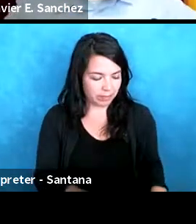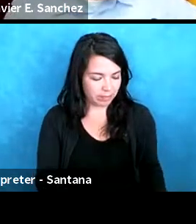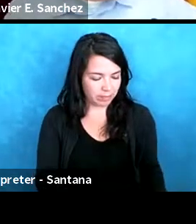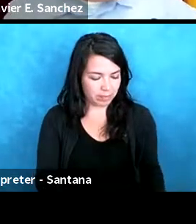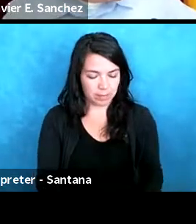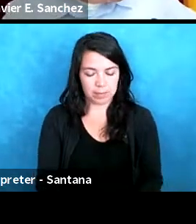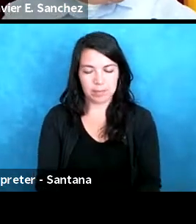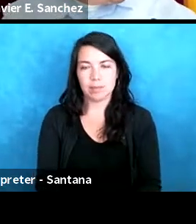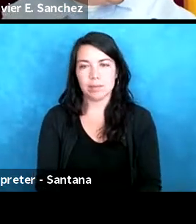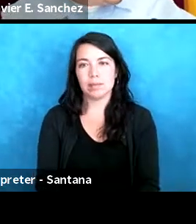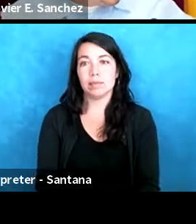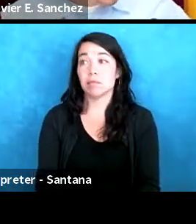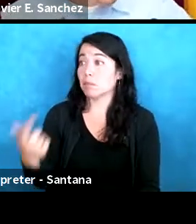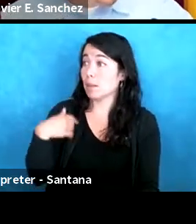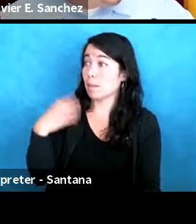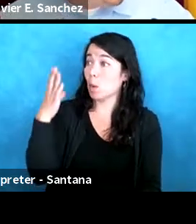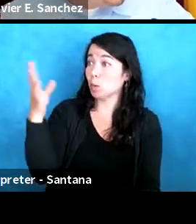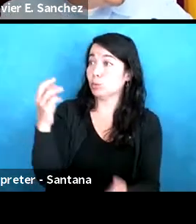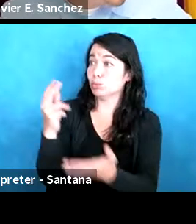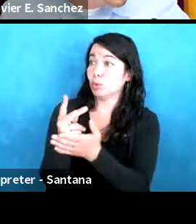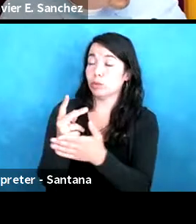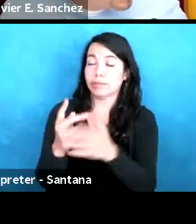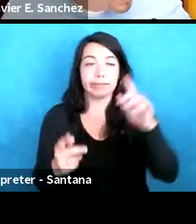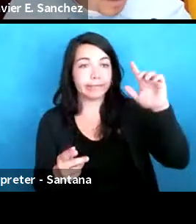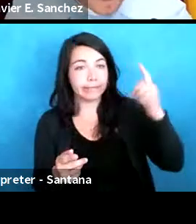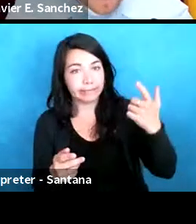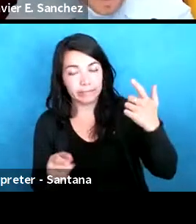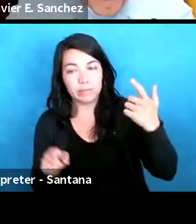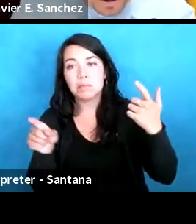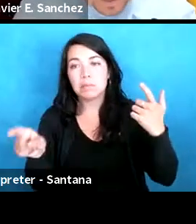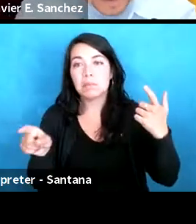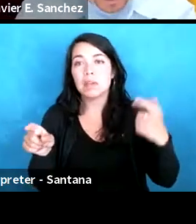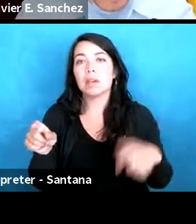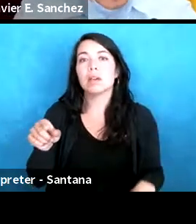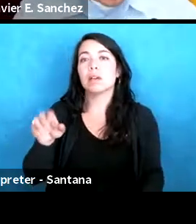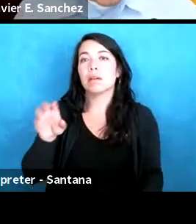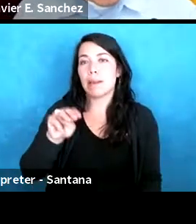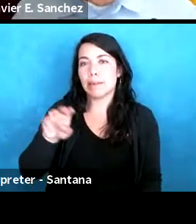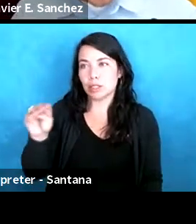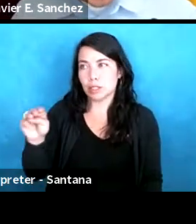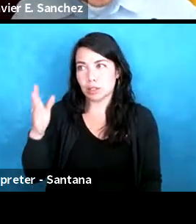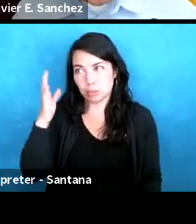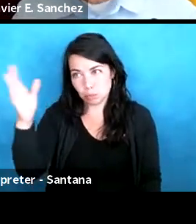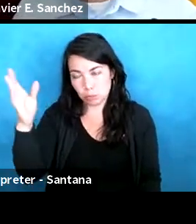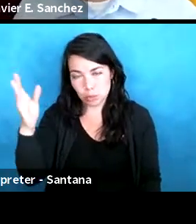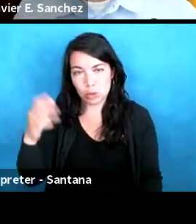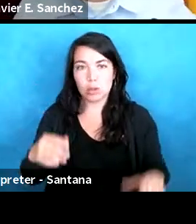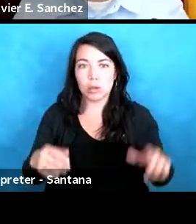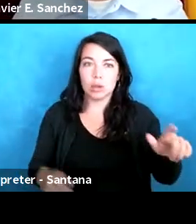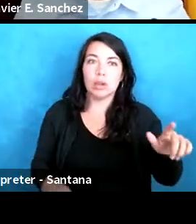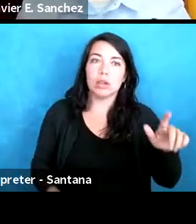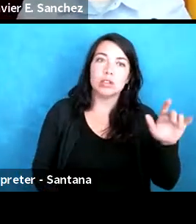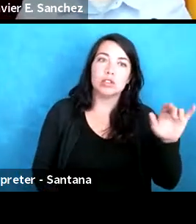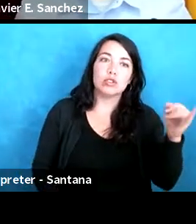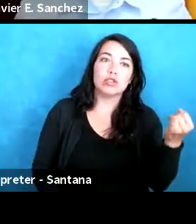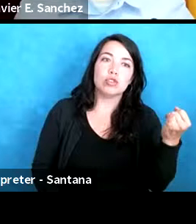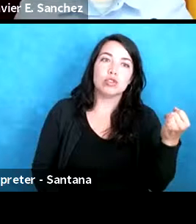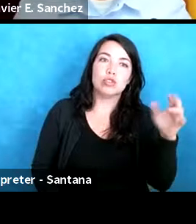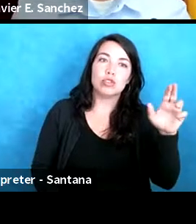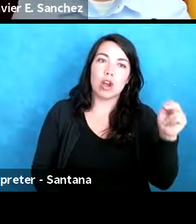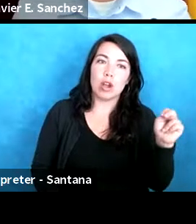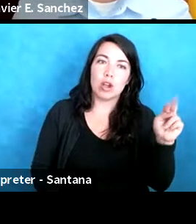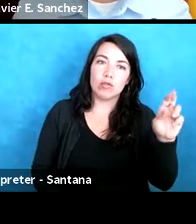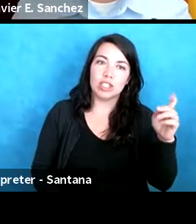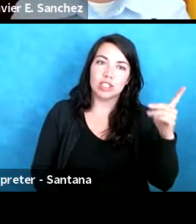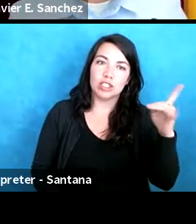Motion to approve, sir. Second. We have a motion of approval from Councillor Manny Martinez with a second from Councillor John Ritchie. Do we have any